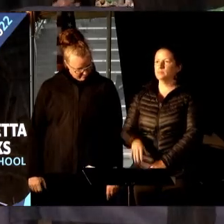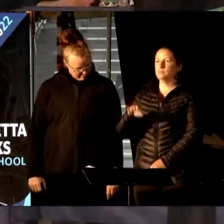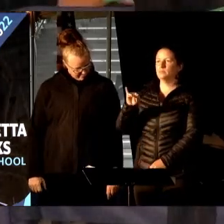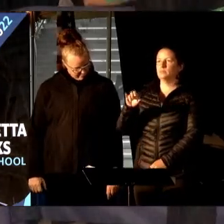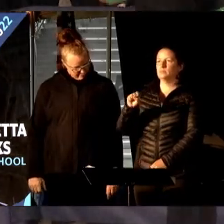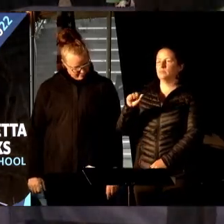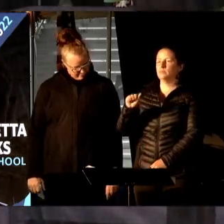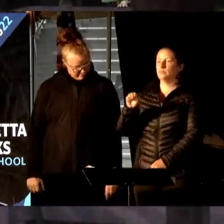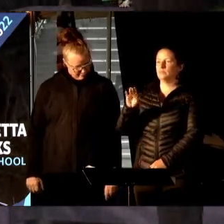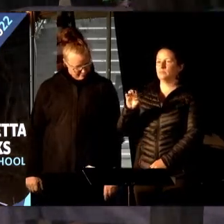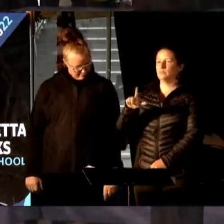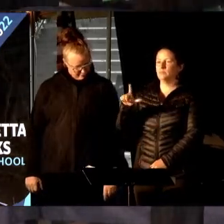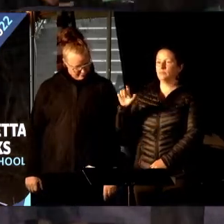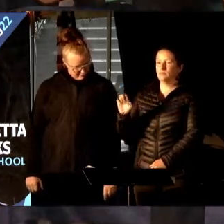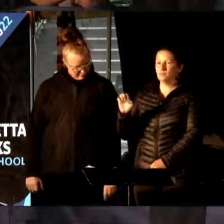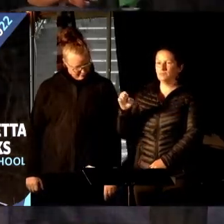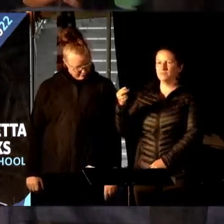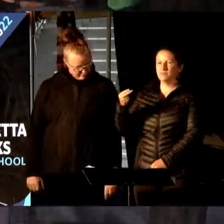Isabel Hill.